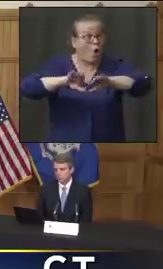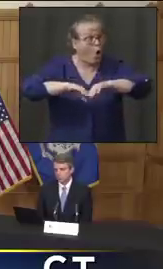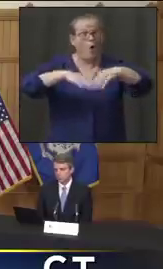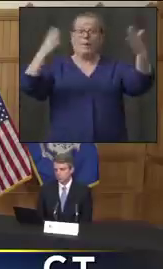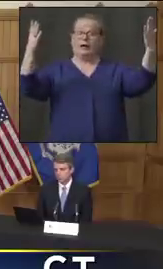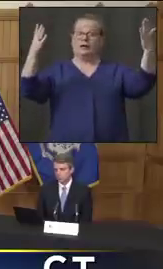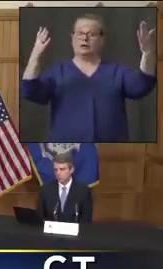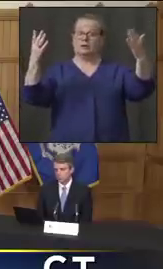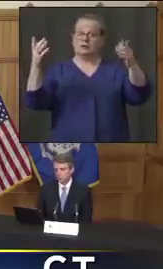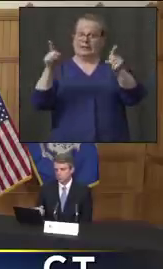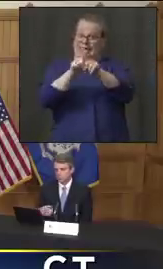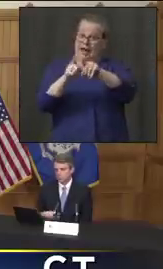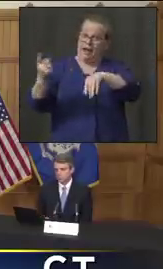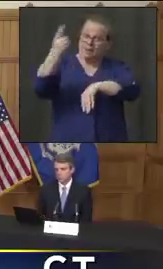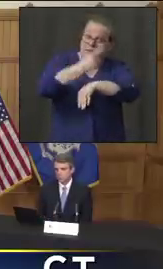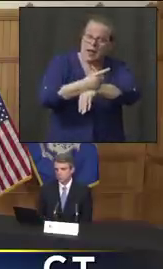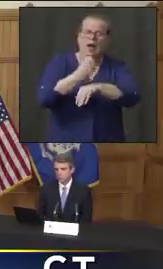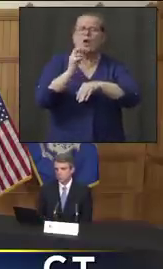day?